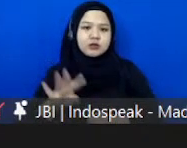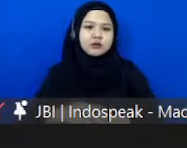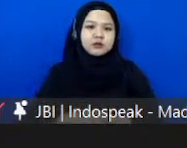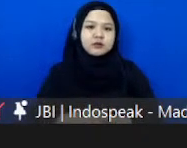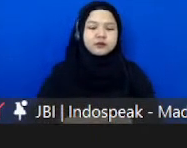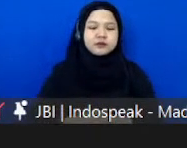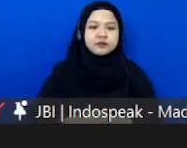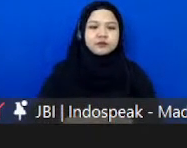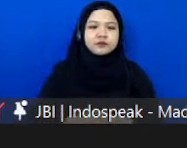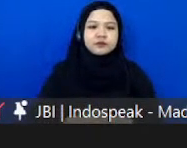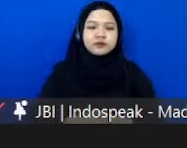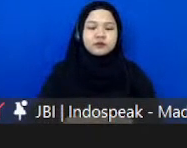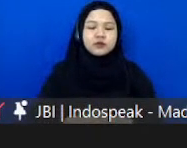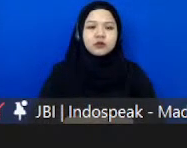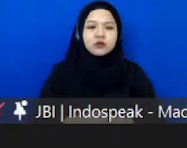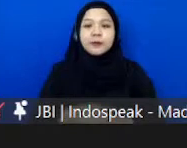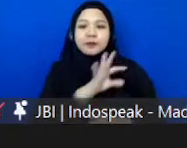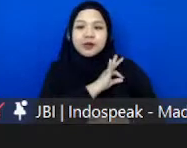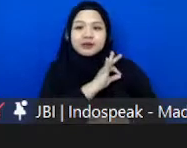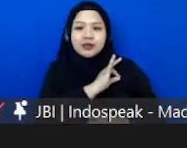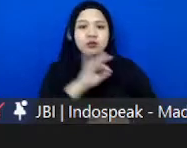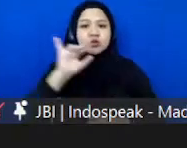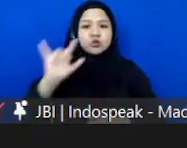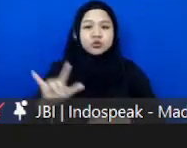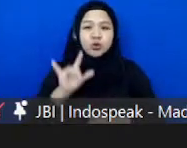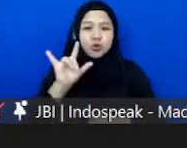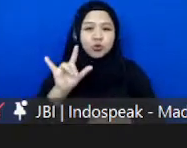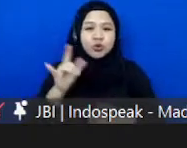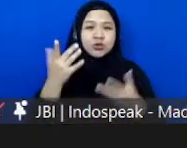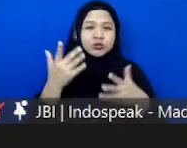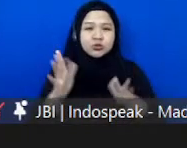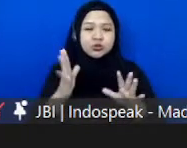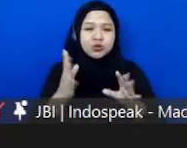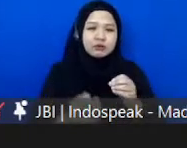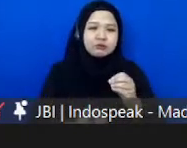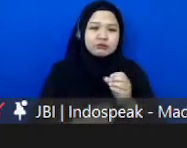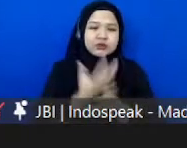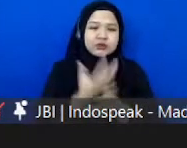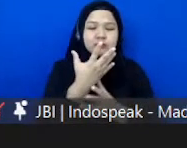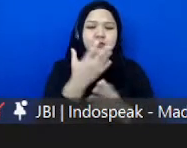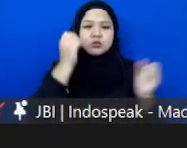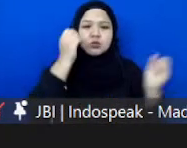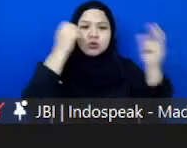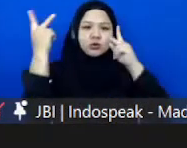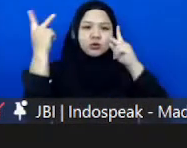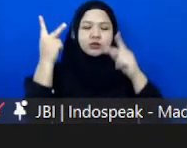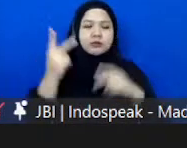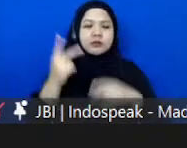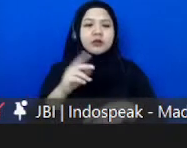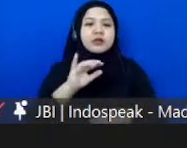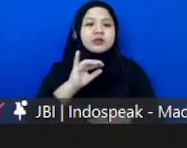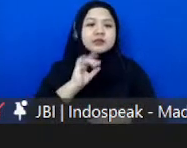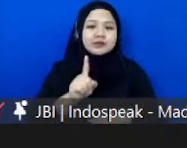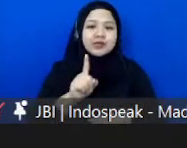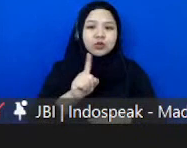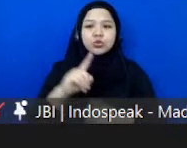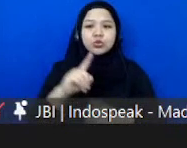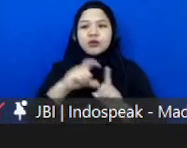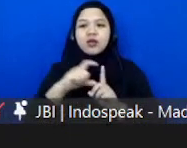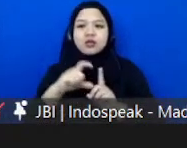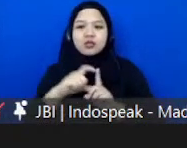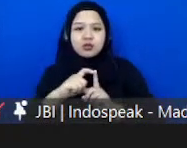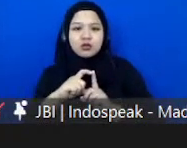President Joko Widodo has developed the concept of satu data, the idea